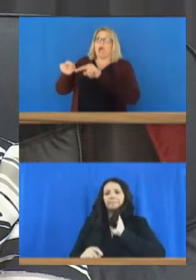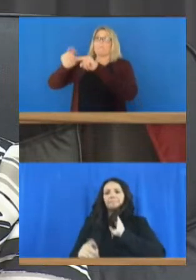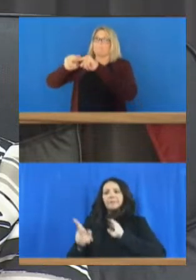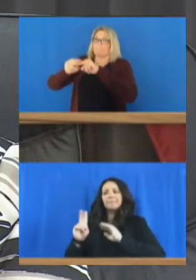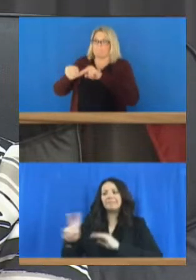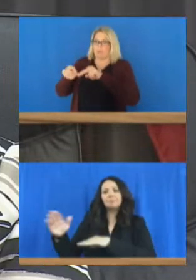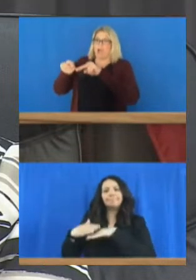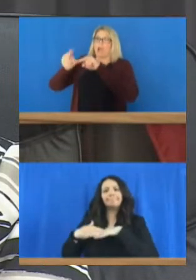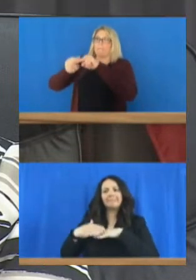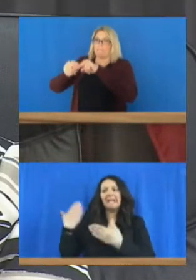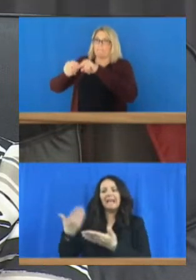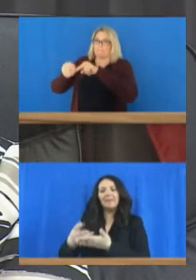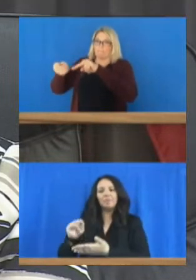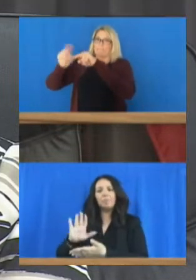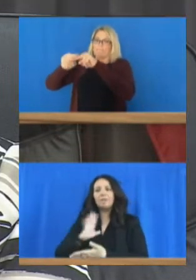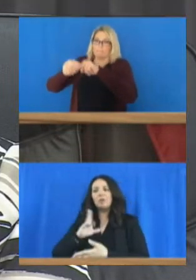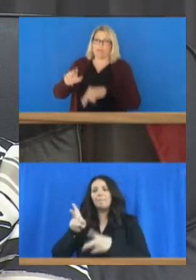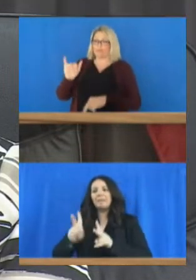Thank you.